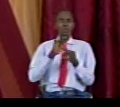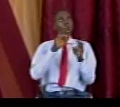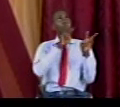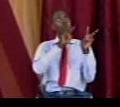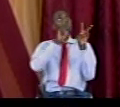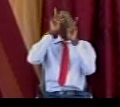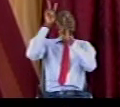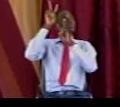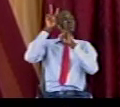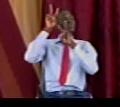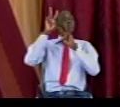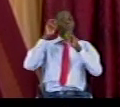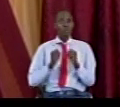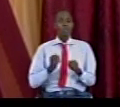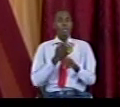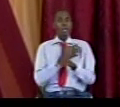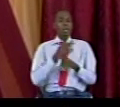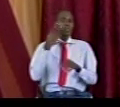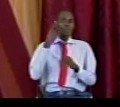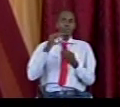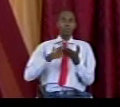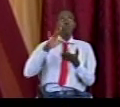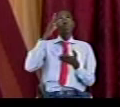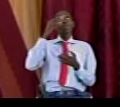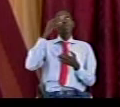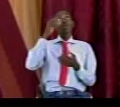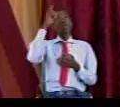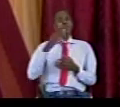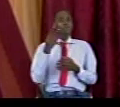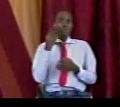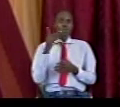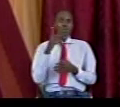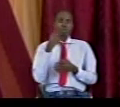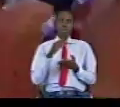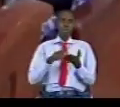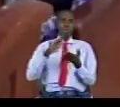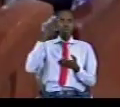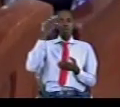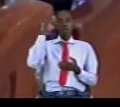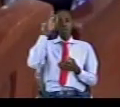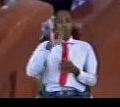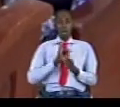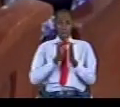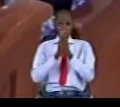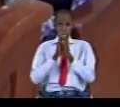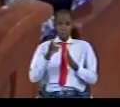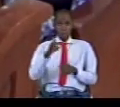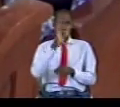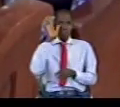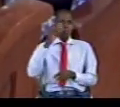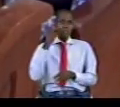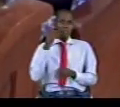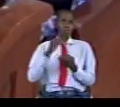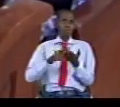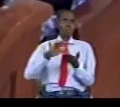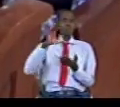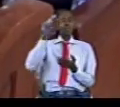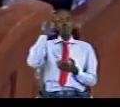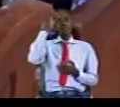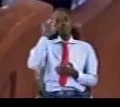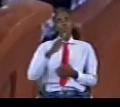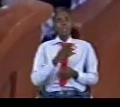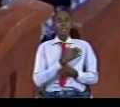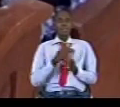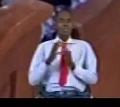he saw the glory of God. He saw the glory of God. I pray you see the glory of God. And Jesus